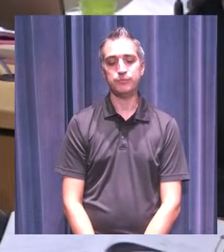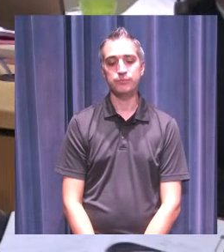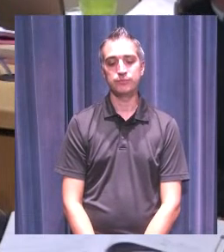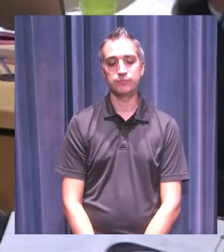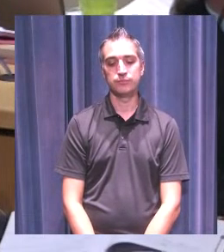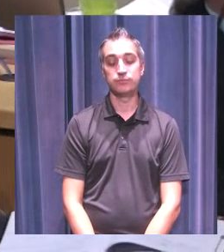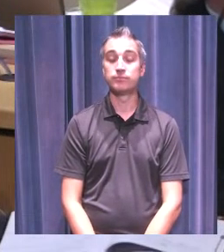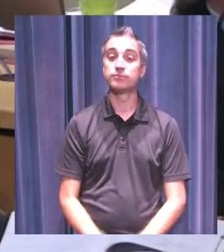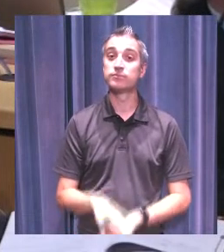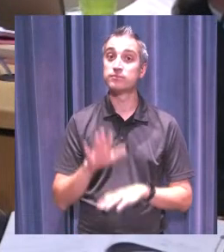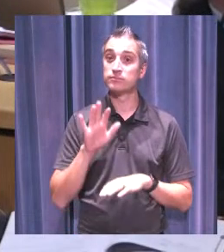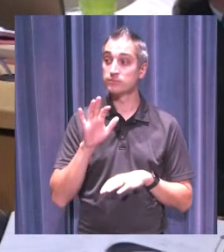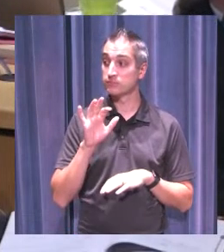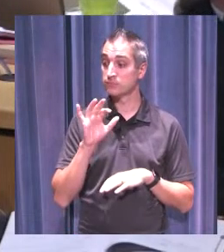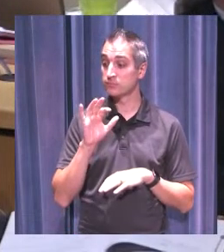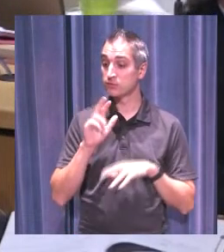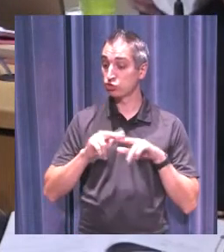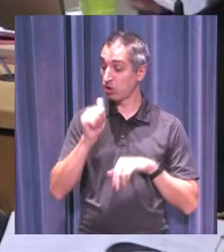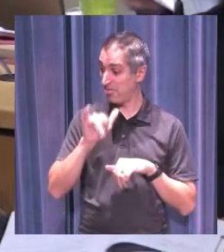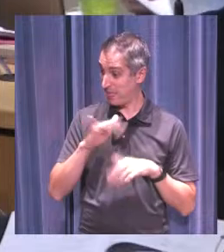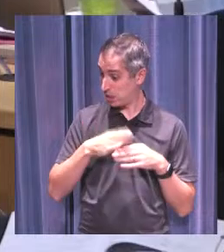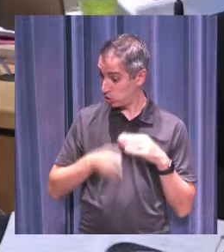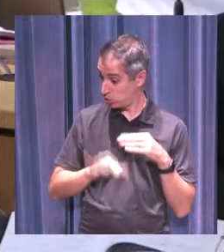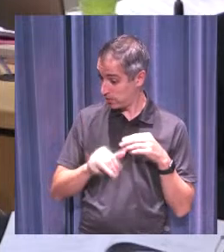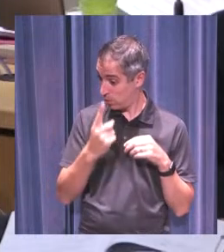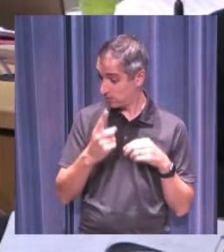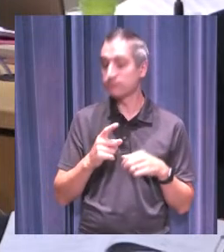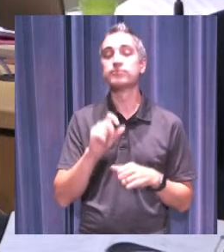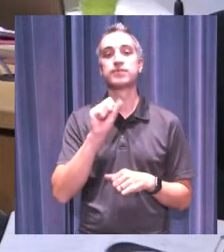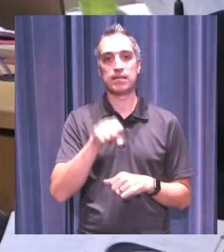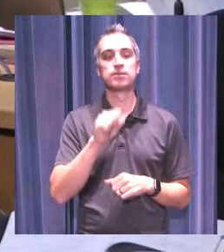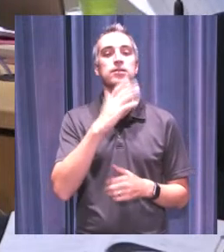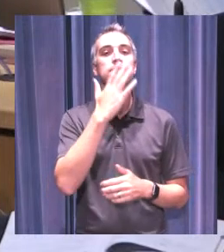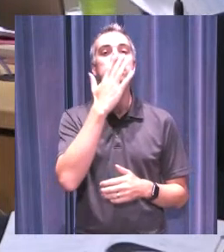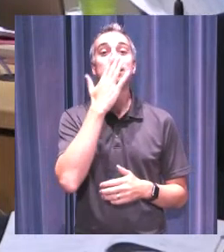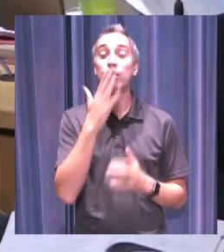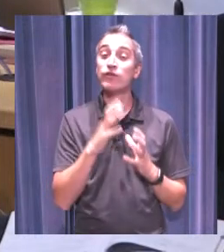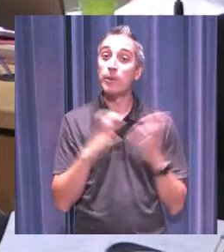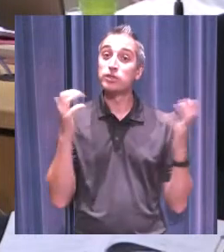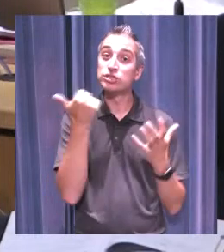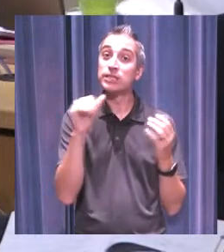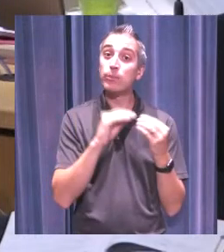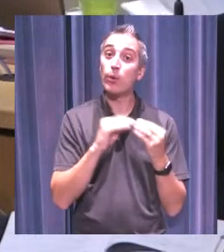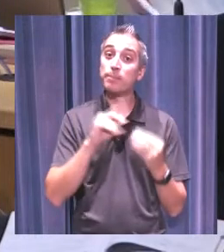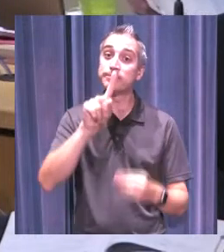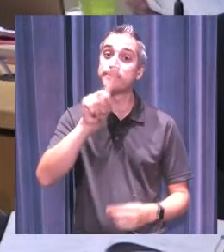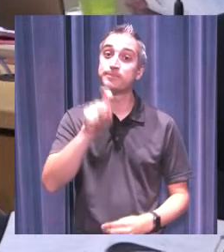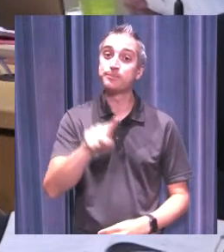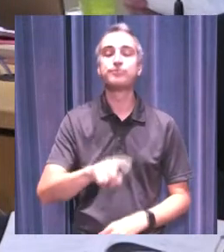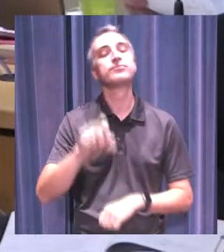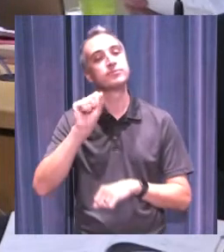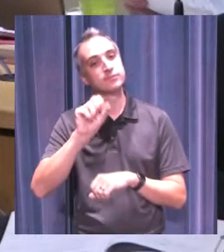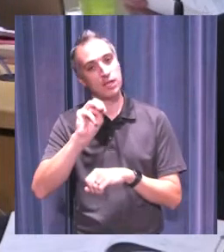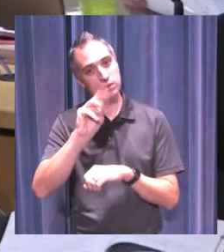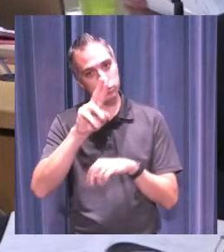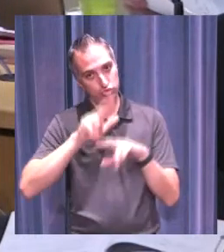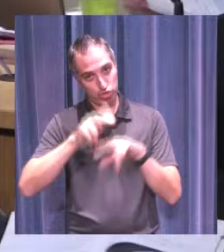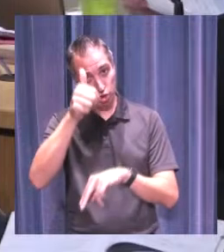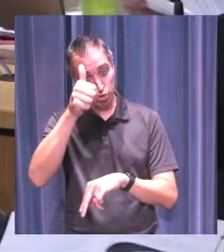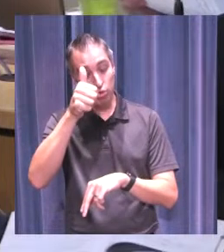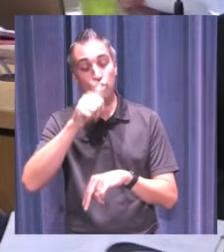Does that conclude that one? Yes. Thank you very much. Are there any more? Yes, Mr. Chair, the